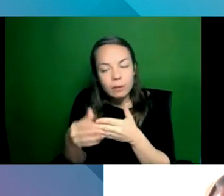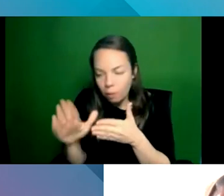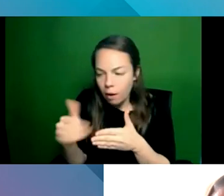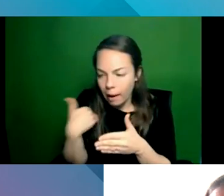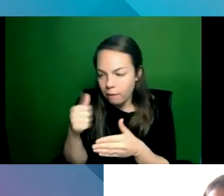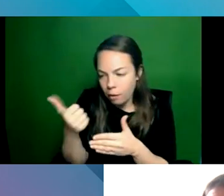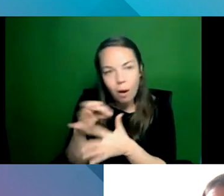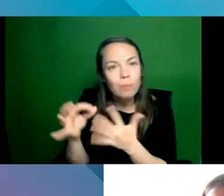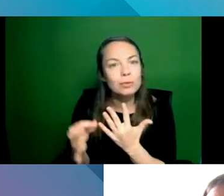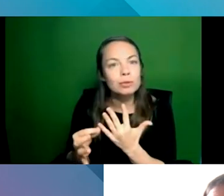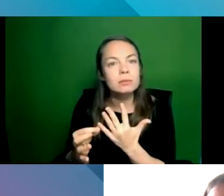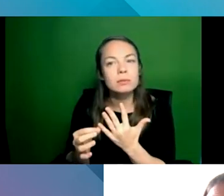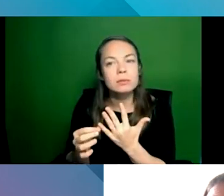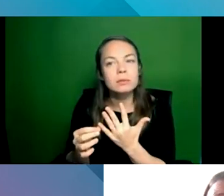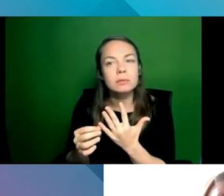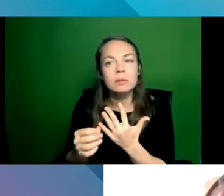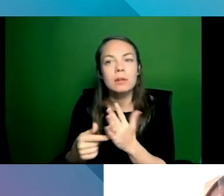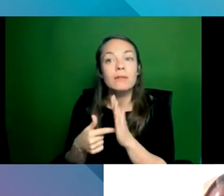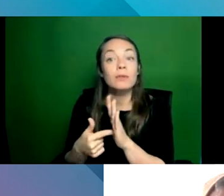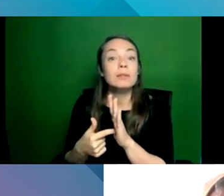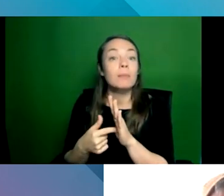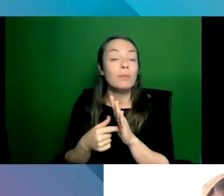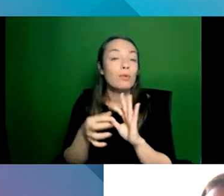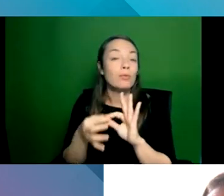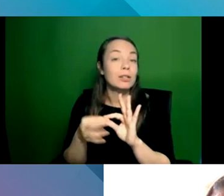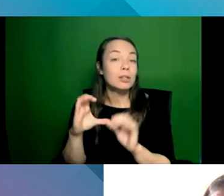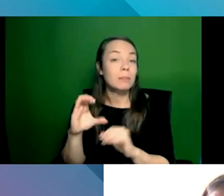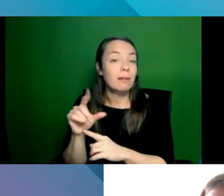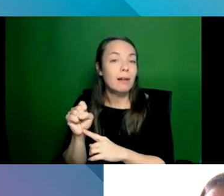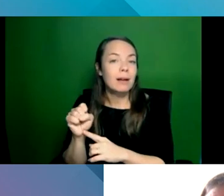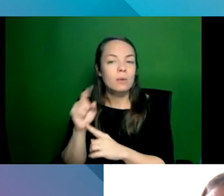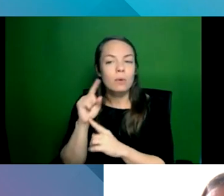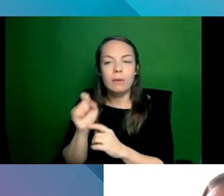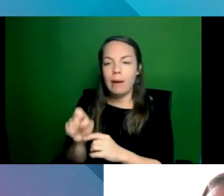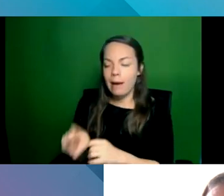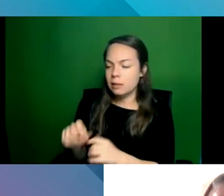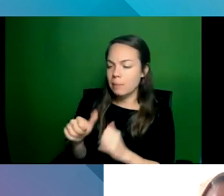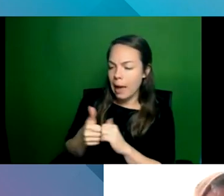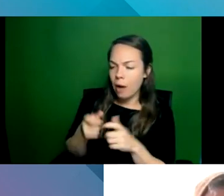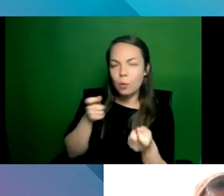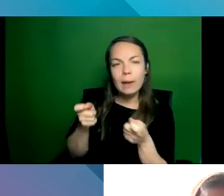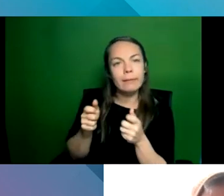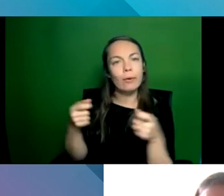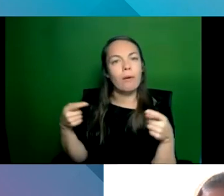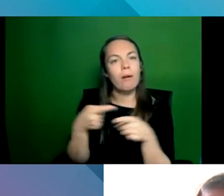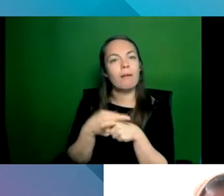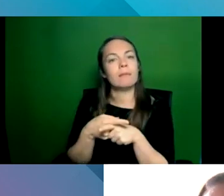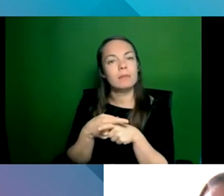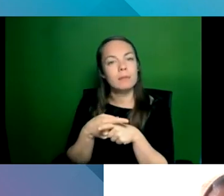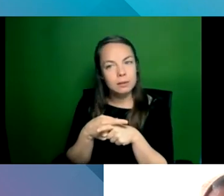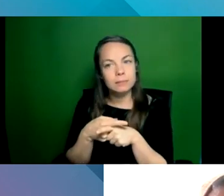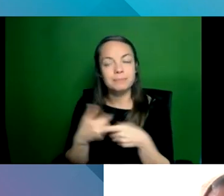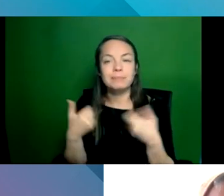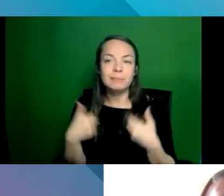about relationship class. Let's add, how do we actually deal with conflict? And I think Jesse got into this as well, is we don't, and I've been a sex